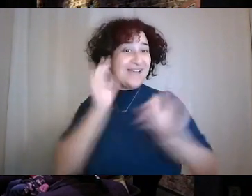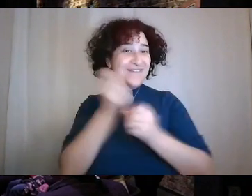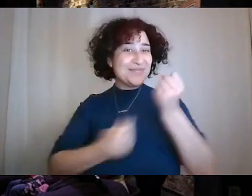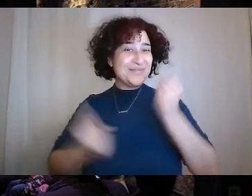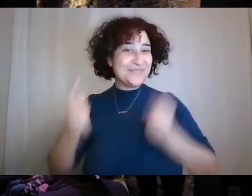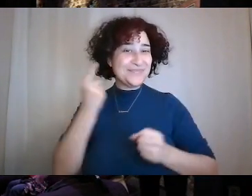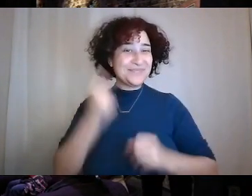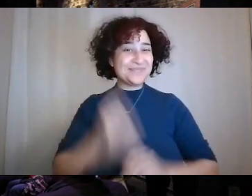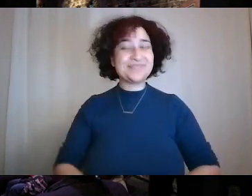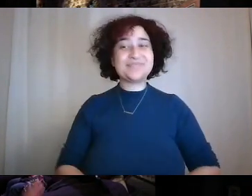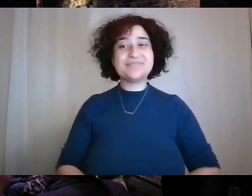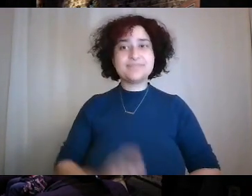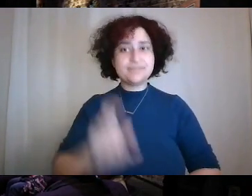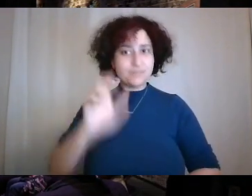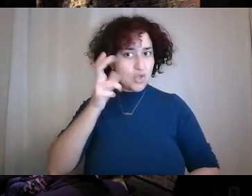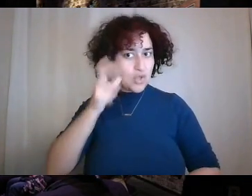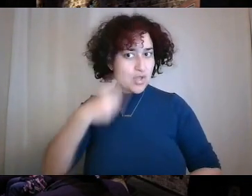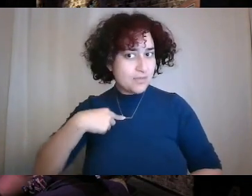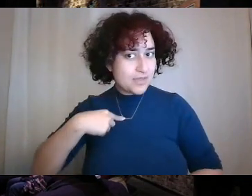me?